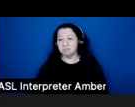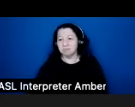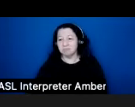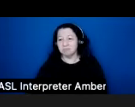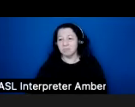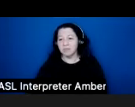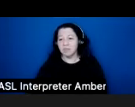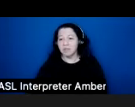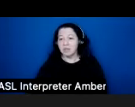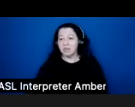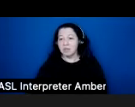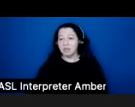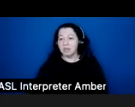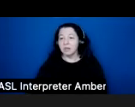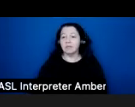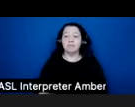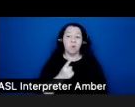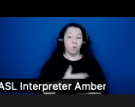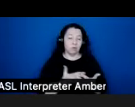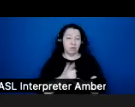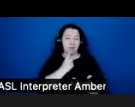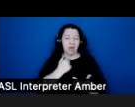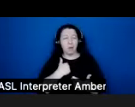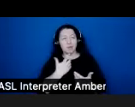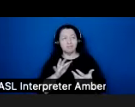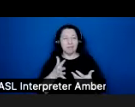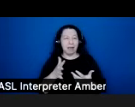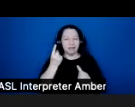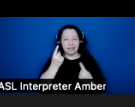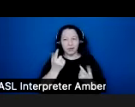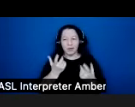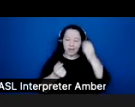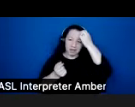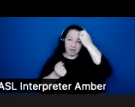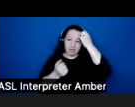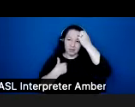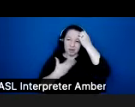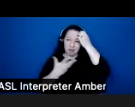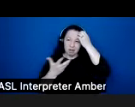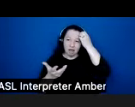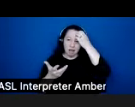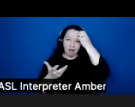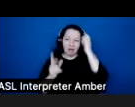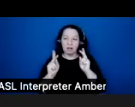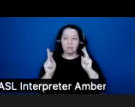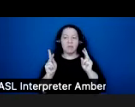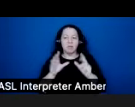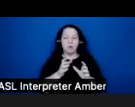one of the things that I was sort of thinking about from that, we had a lot of folks relocated due to the missions.